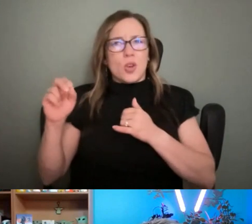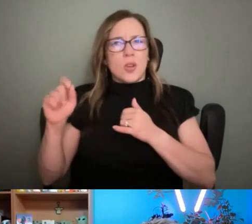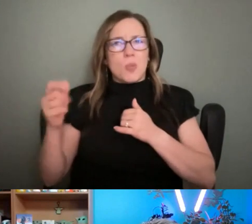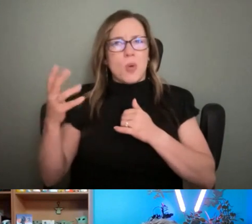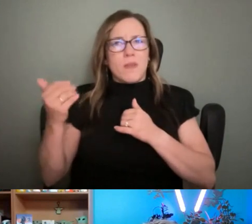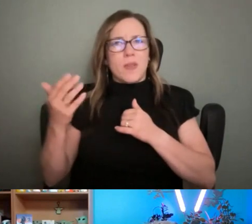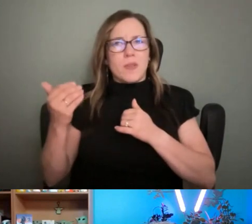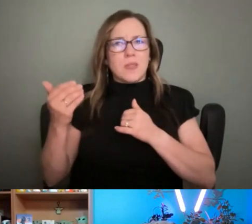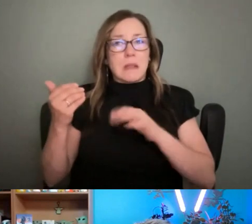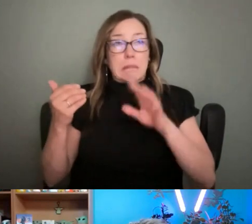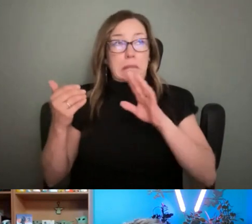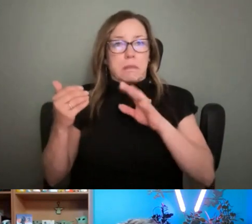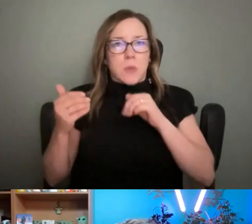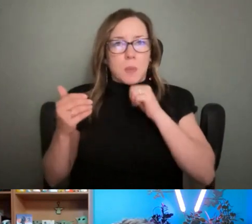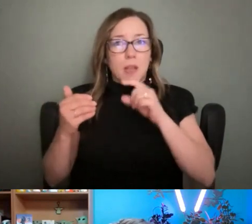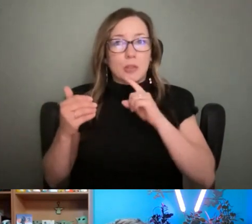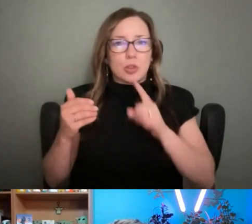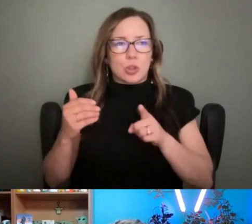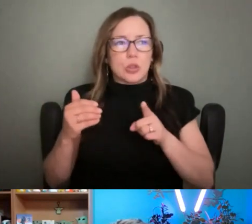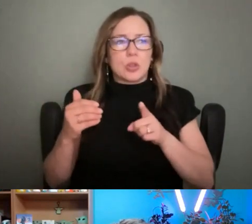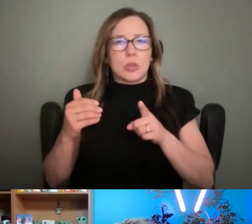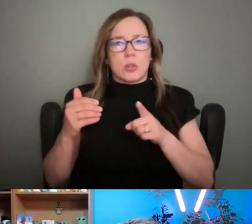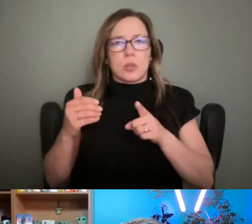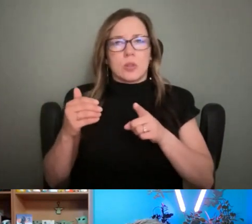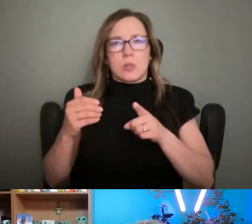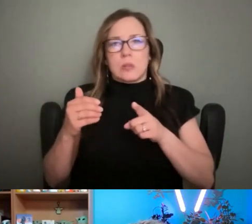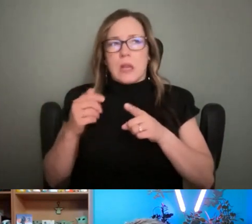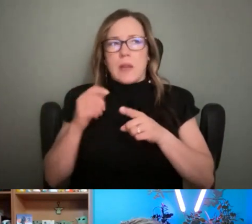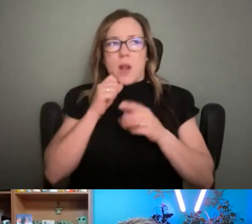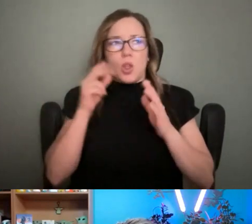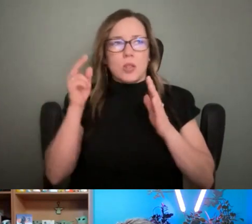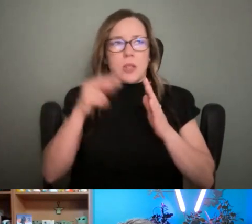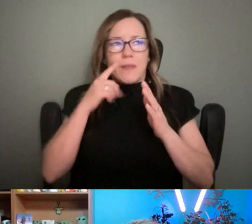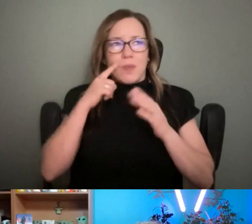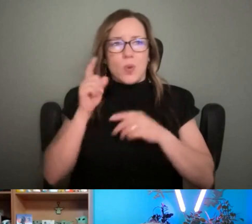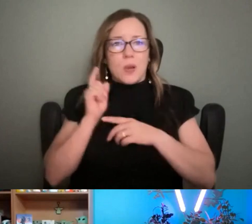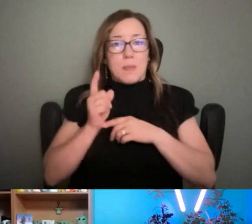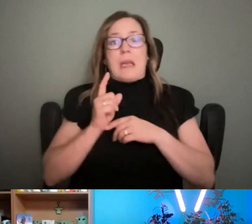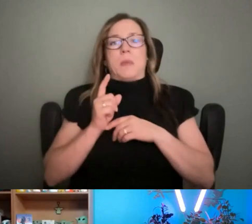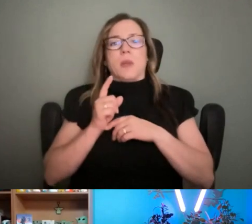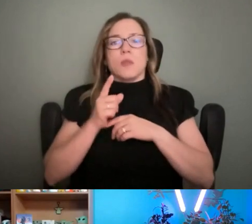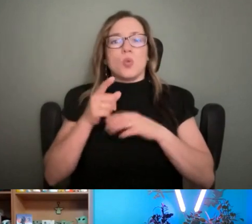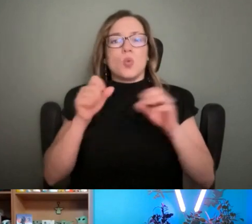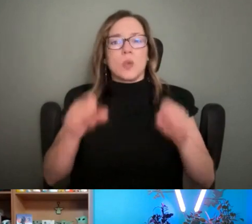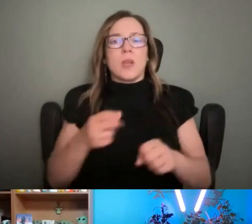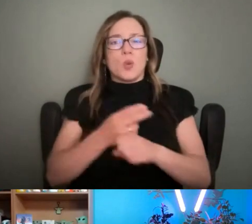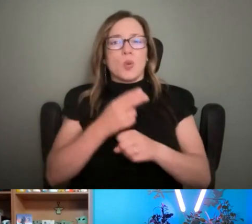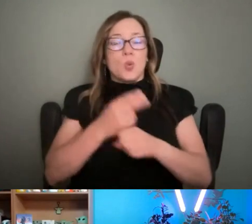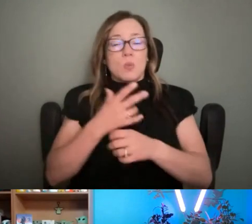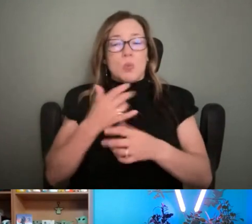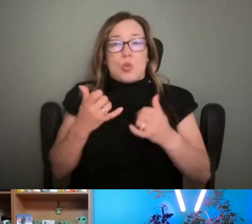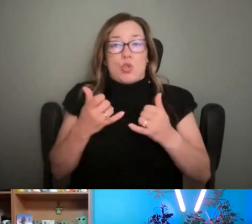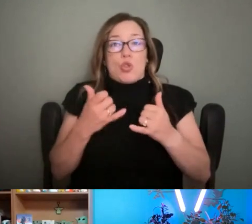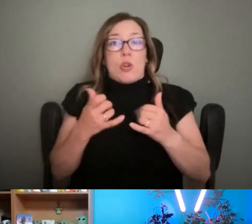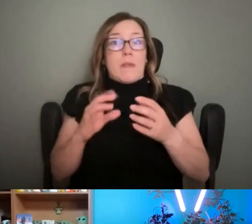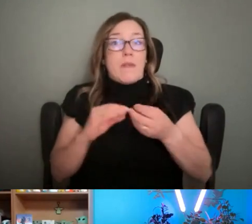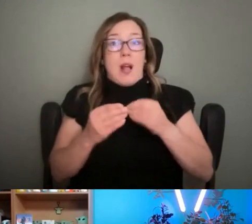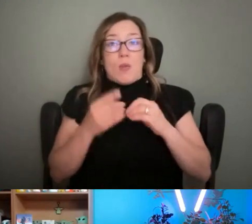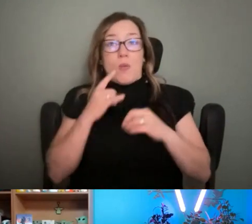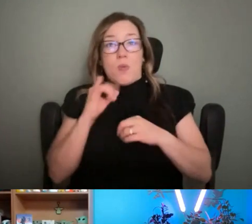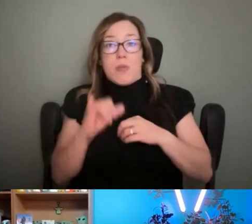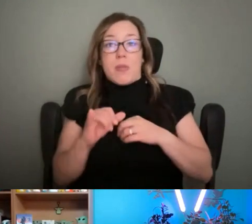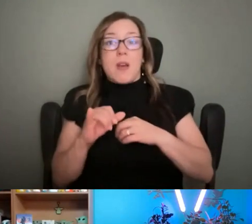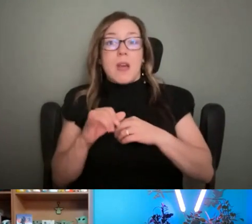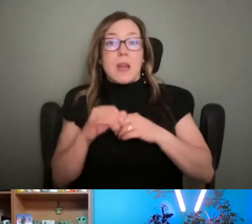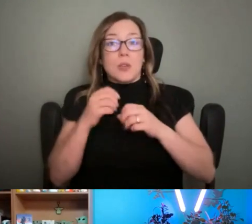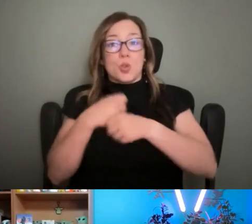$30.15 now. Please don't quote me on that. I haven't looked at that for a minute, but you can use the most current value for that